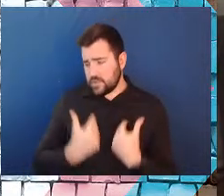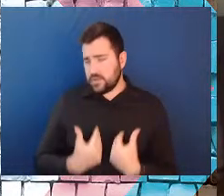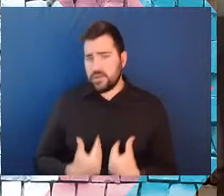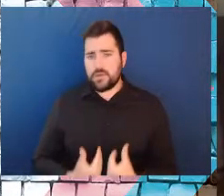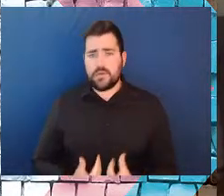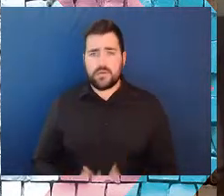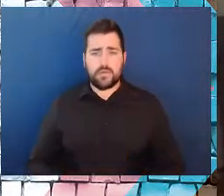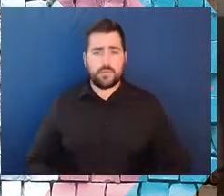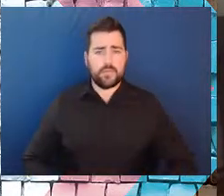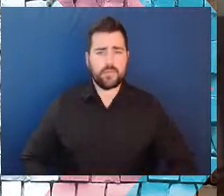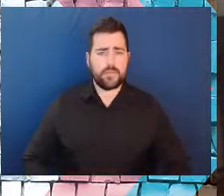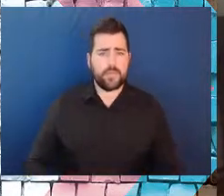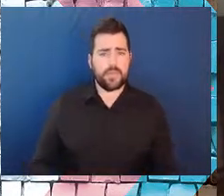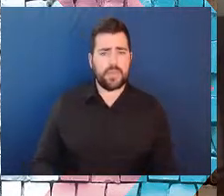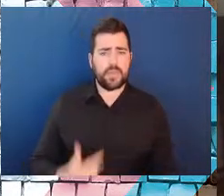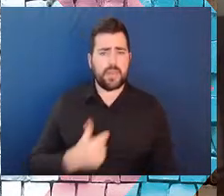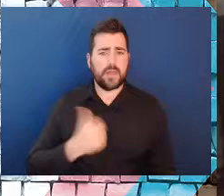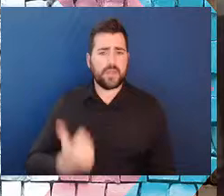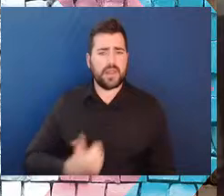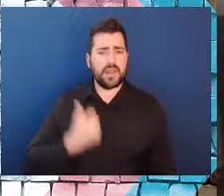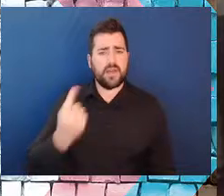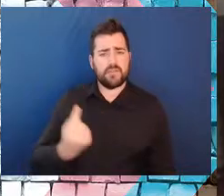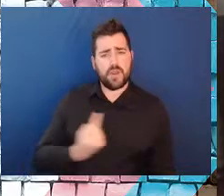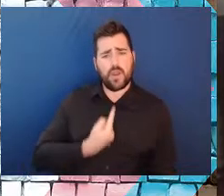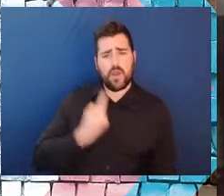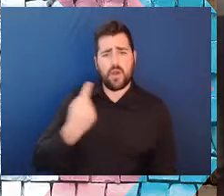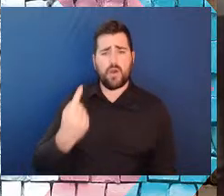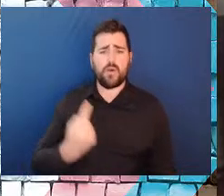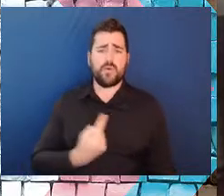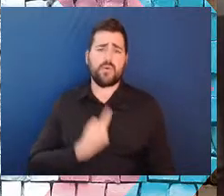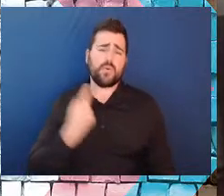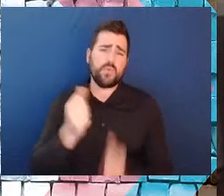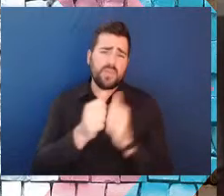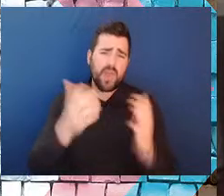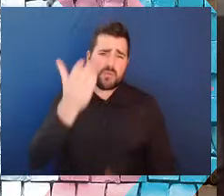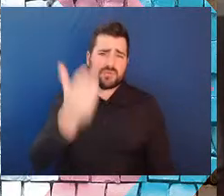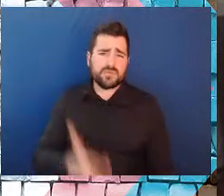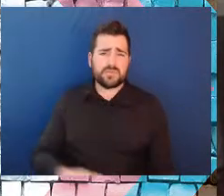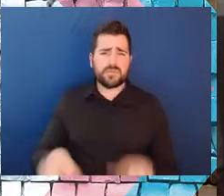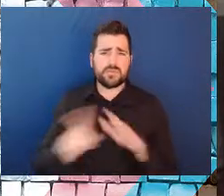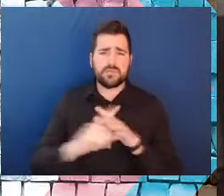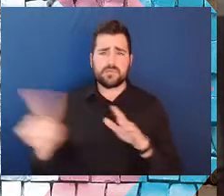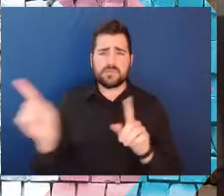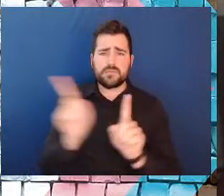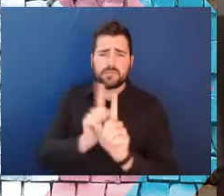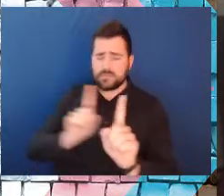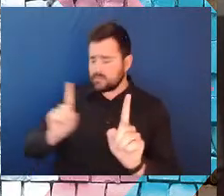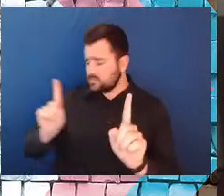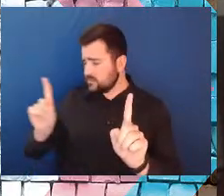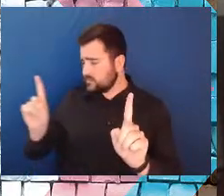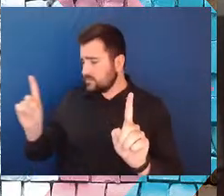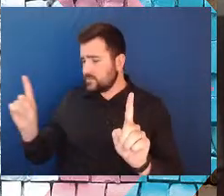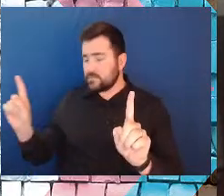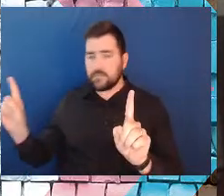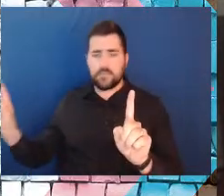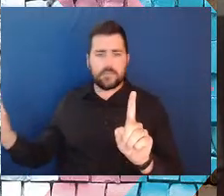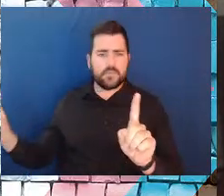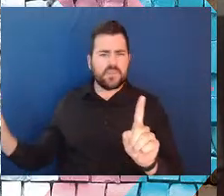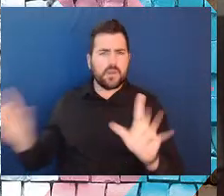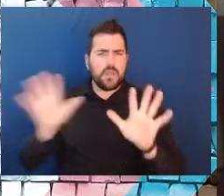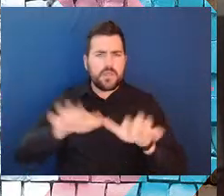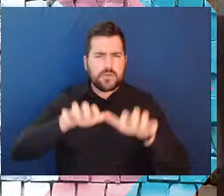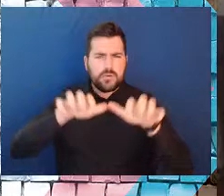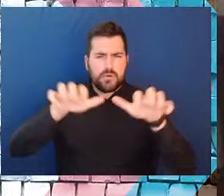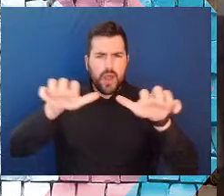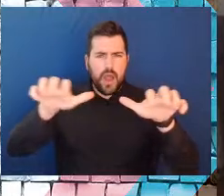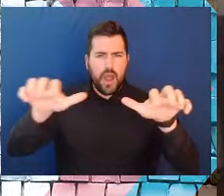I'll be here to love myself, you're vulnerable to without you. In the middle of the power of the girls with the